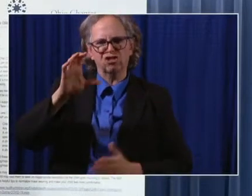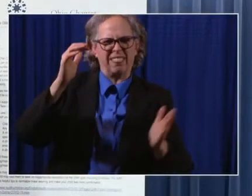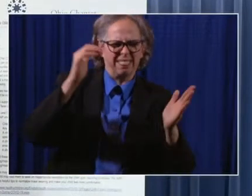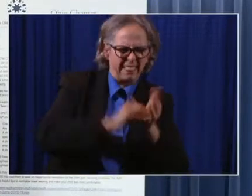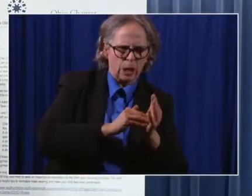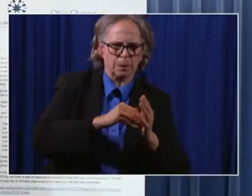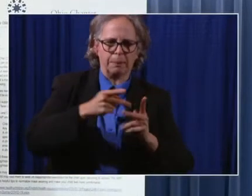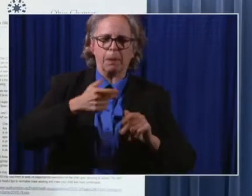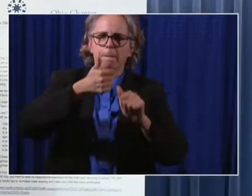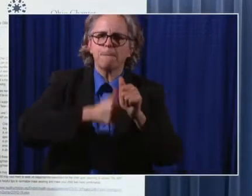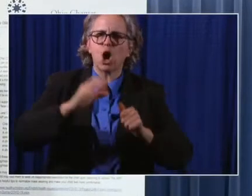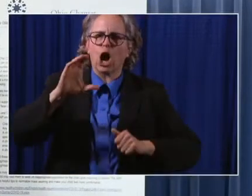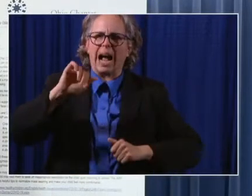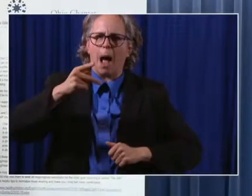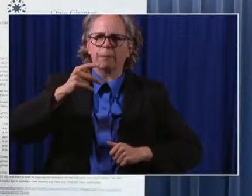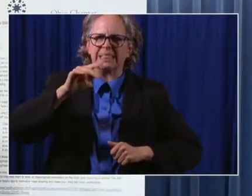think,